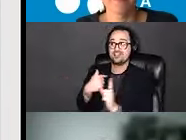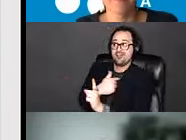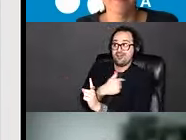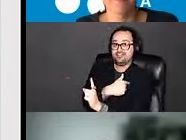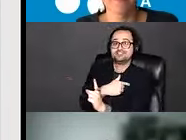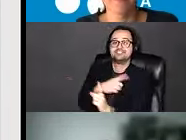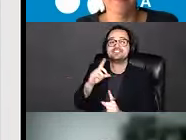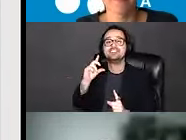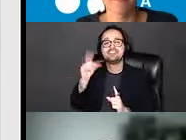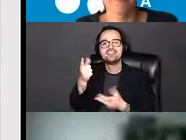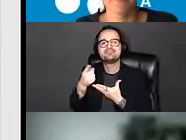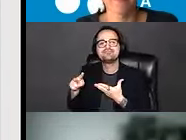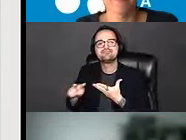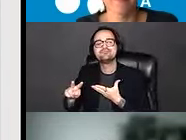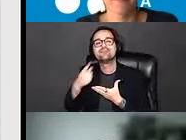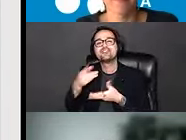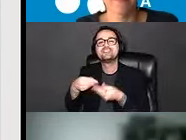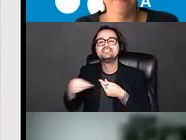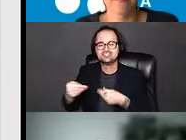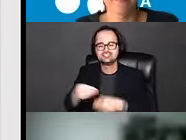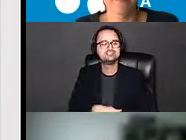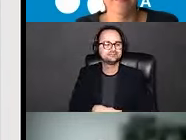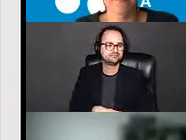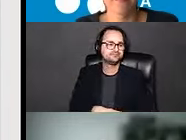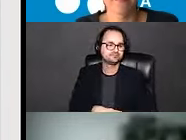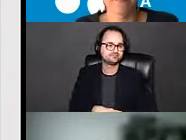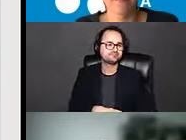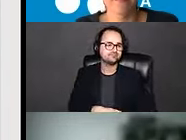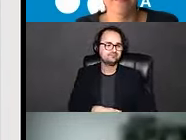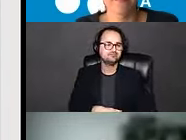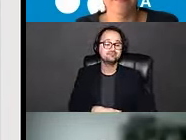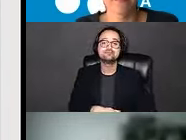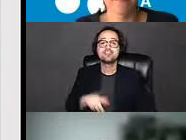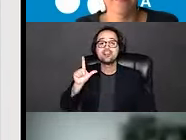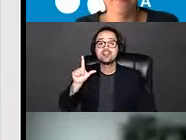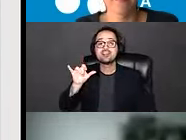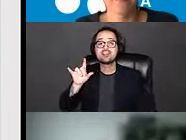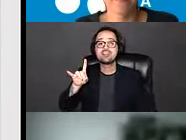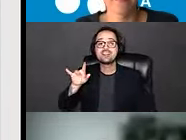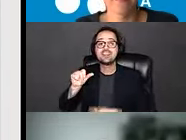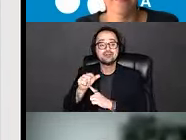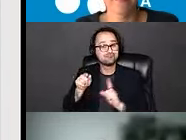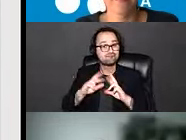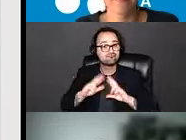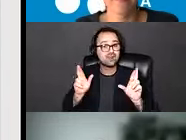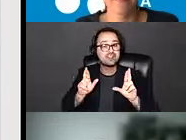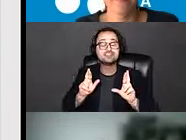you again. Hopefully you'll join us in a couple of weeks. So Lydia, are you ready to break them